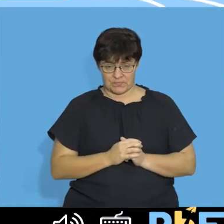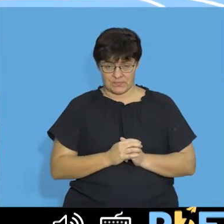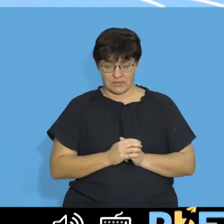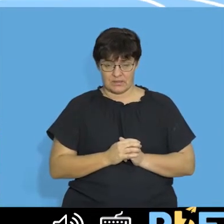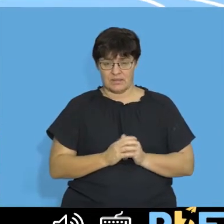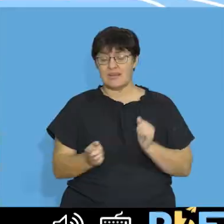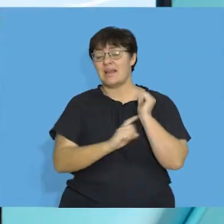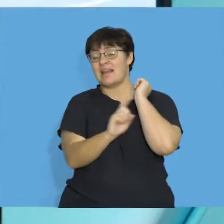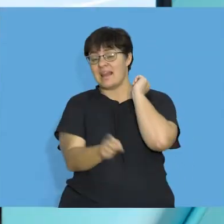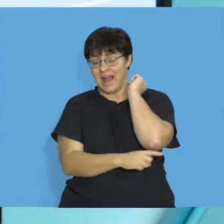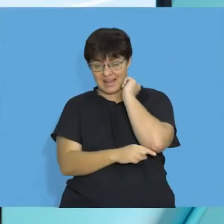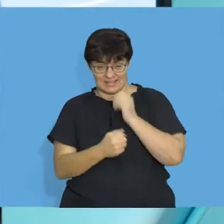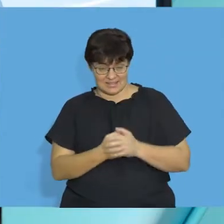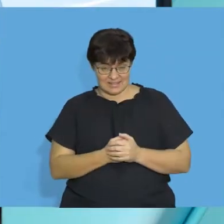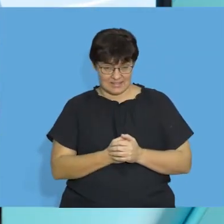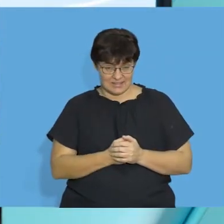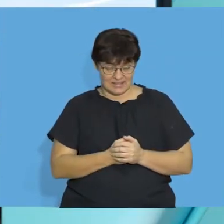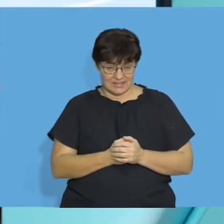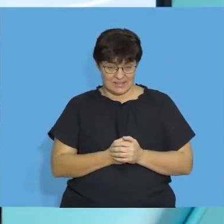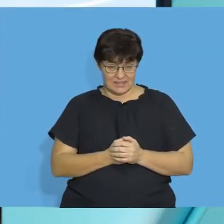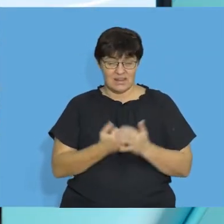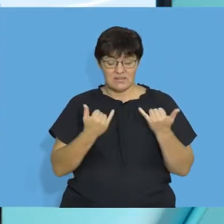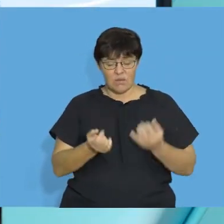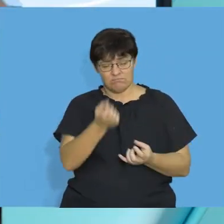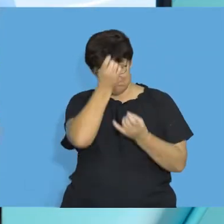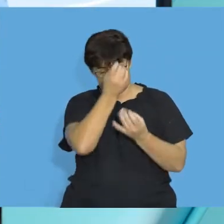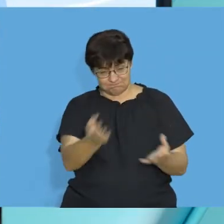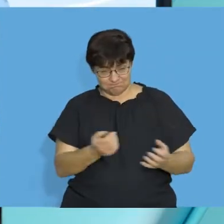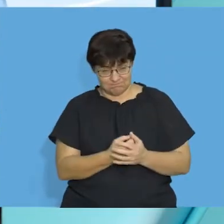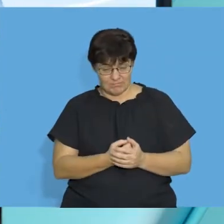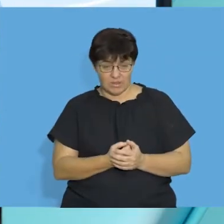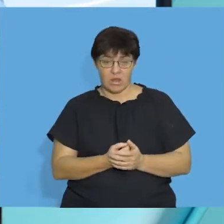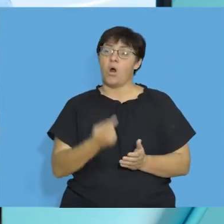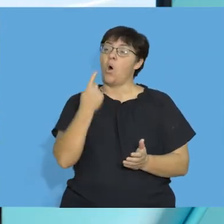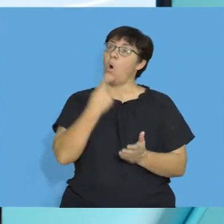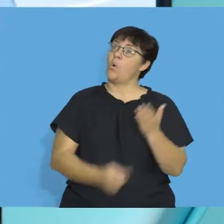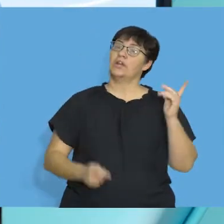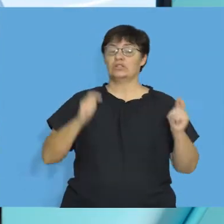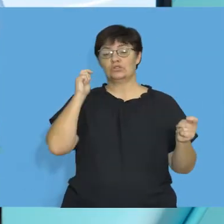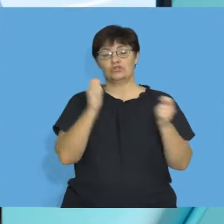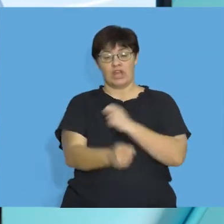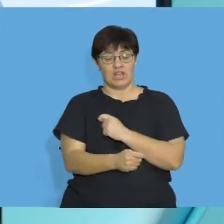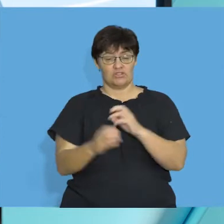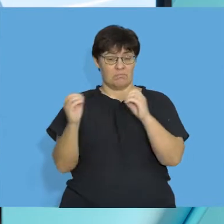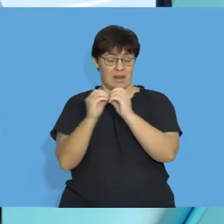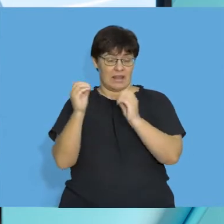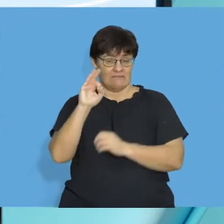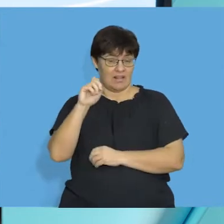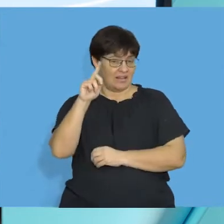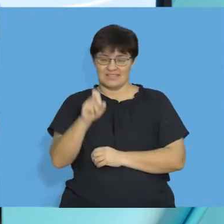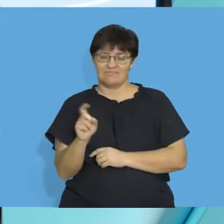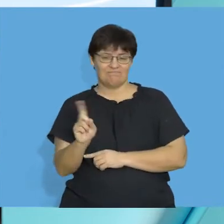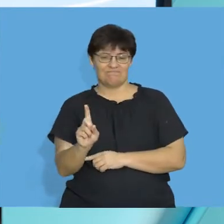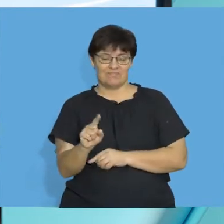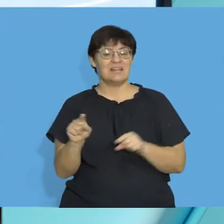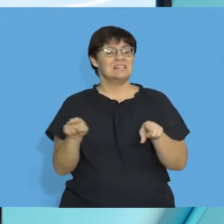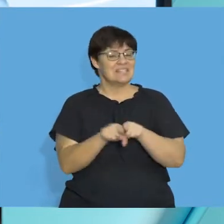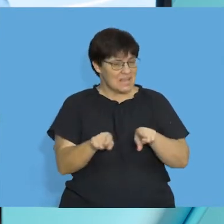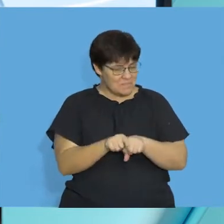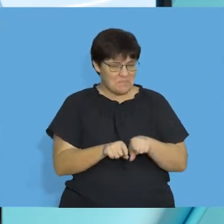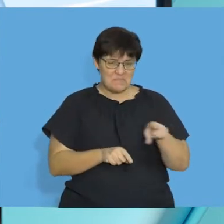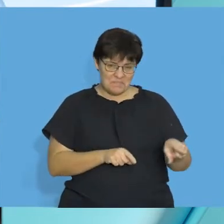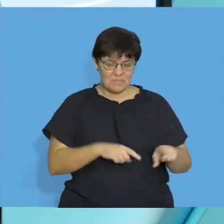just say very carefully here is it's not just about the change in magnetic flux. It's also about